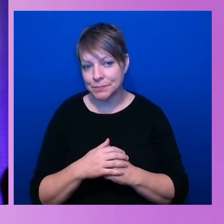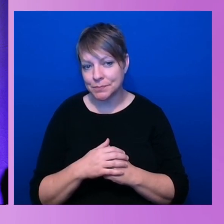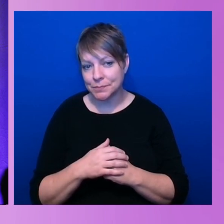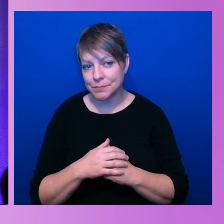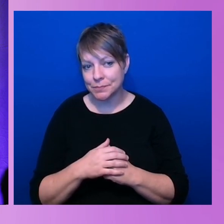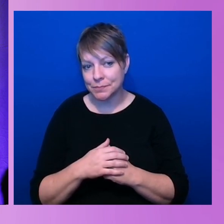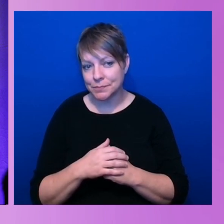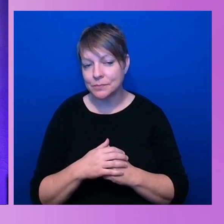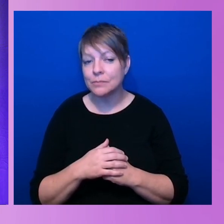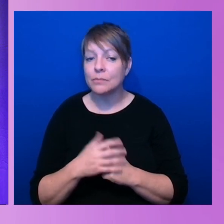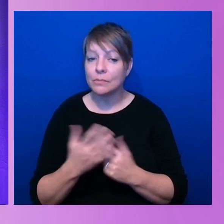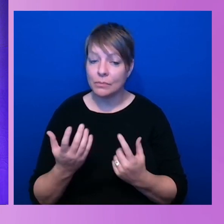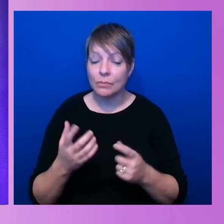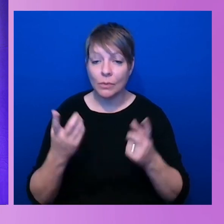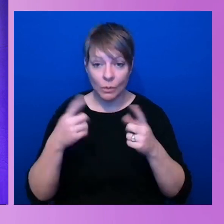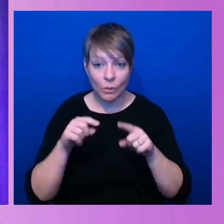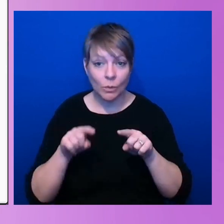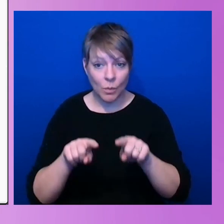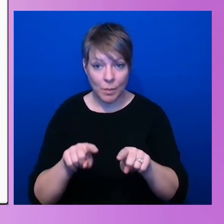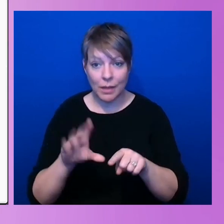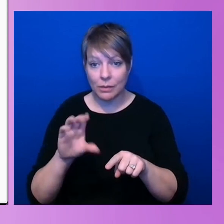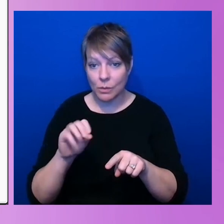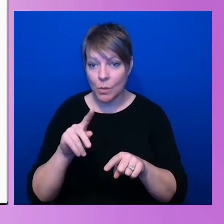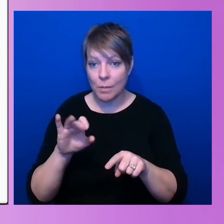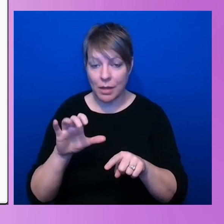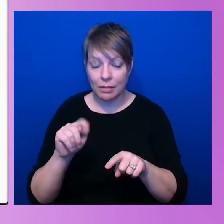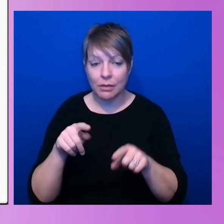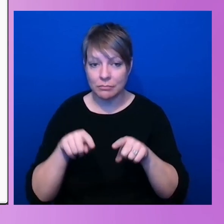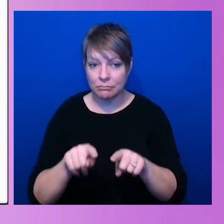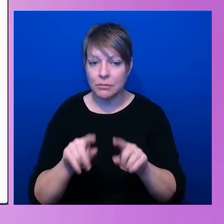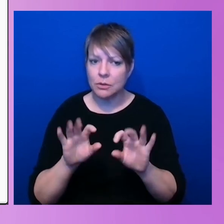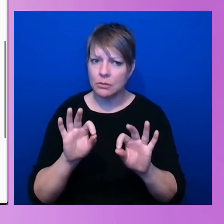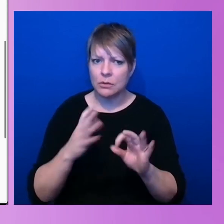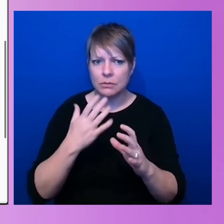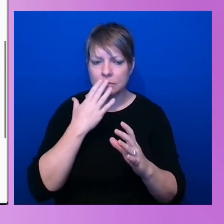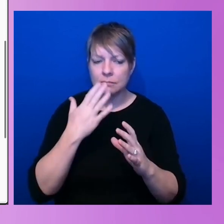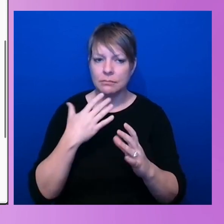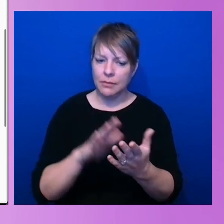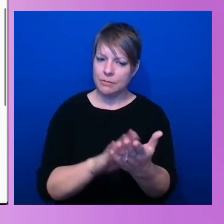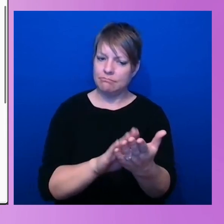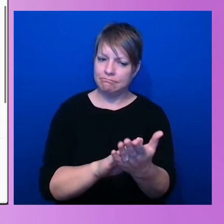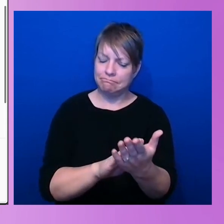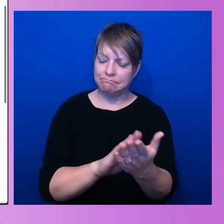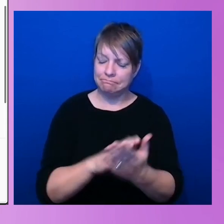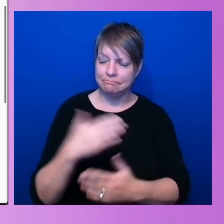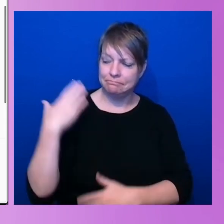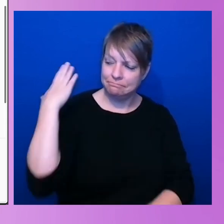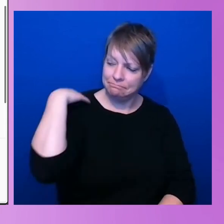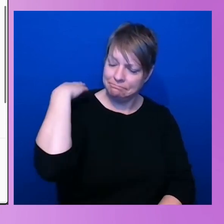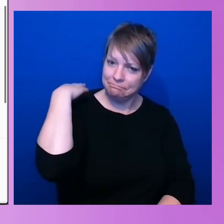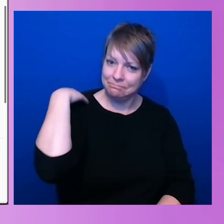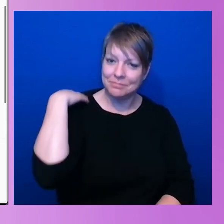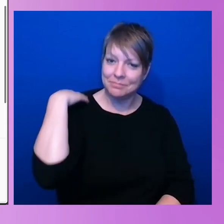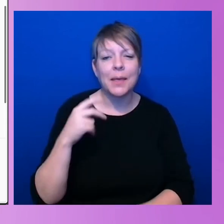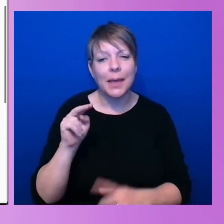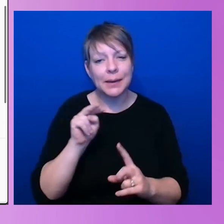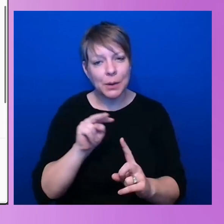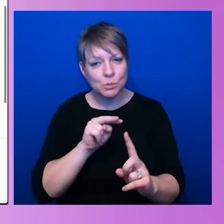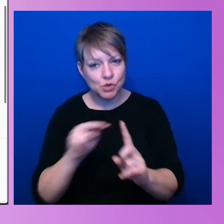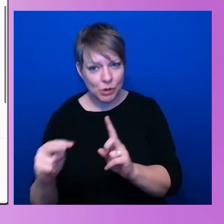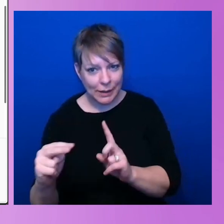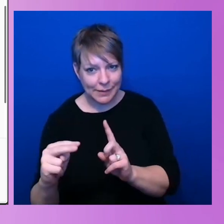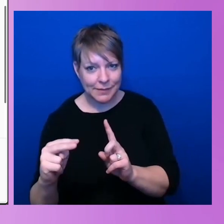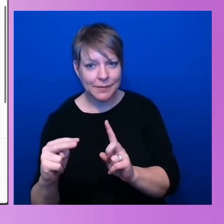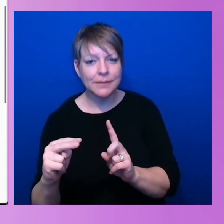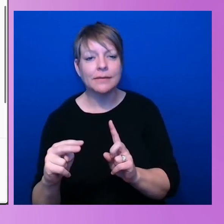So Copilot does a really great job of first reassuring me and giving an objective interpretation of this interaction that I had